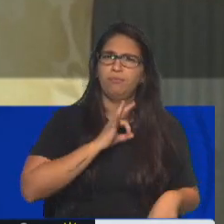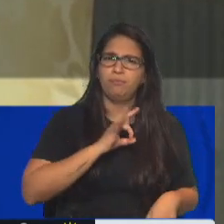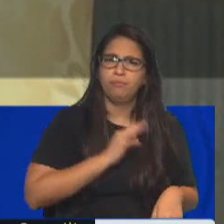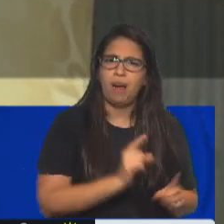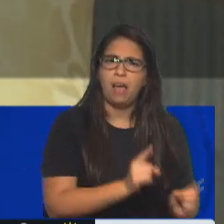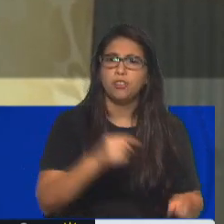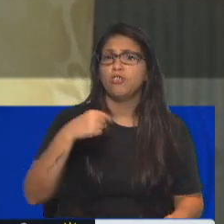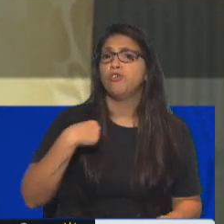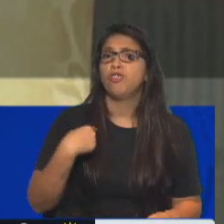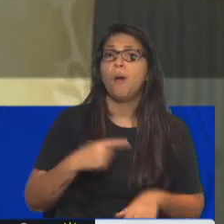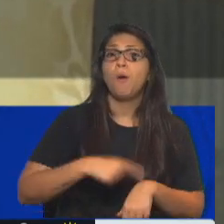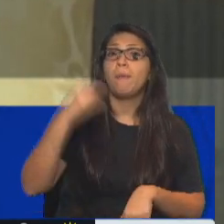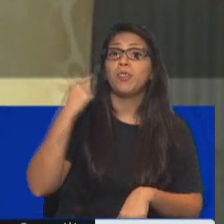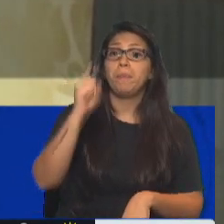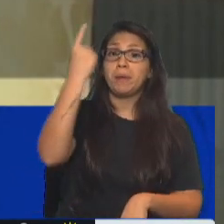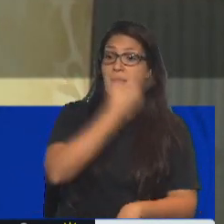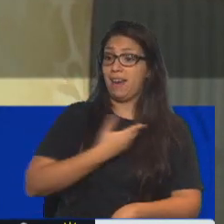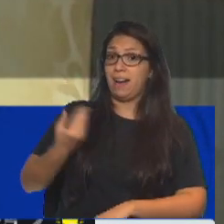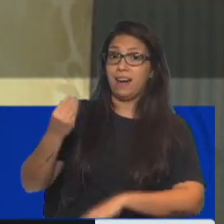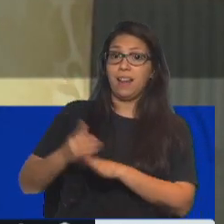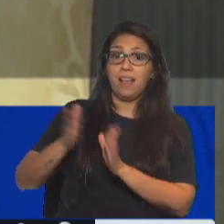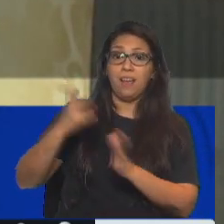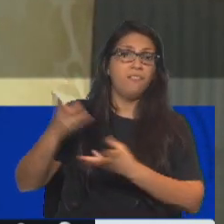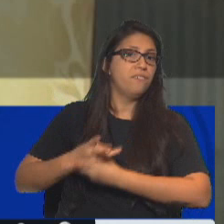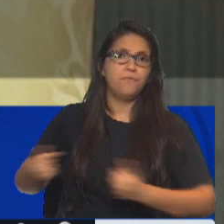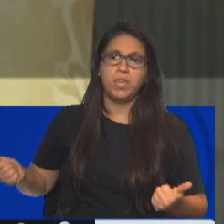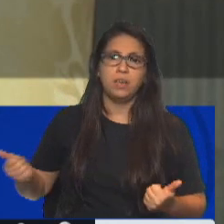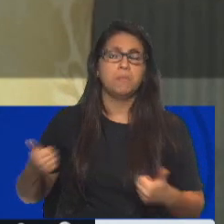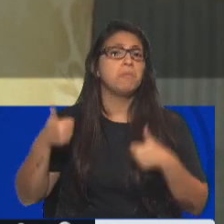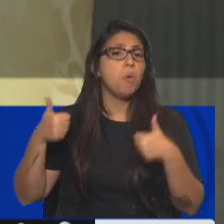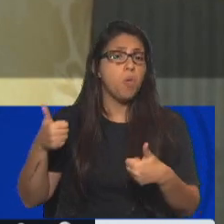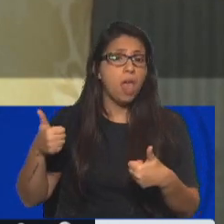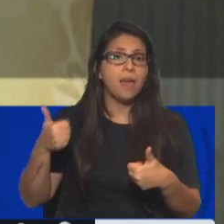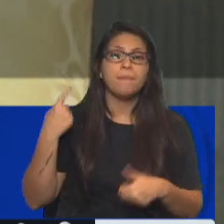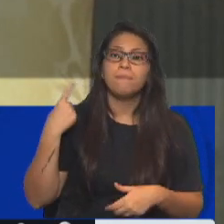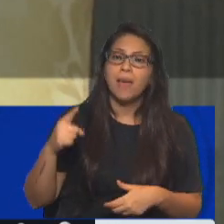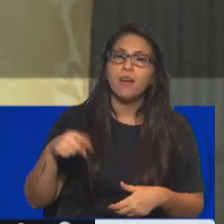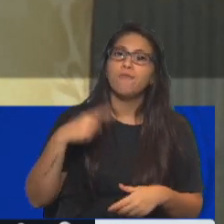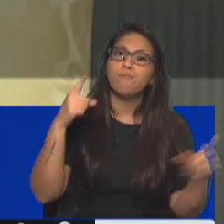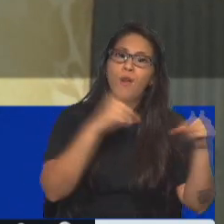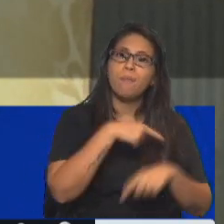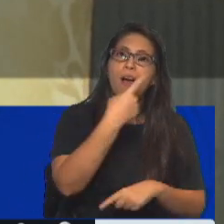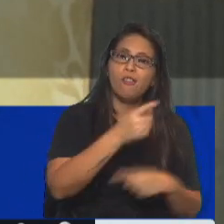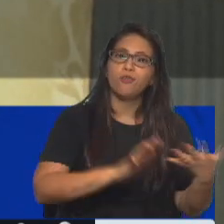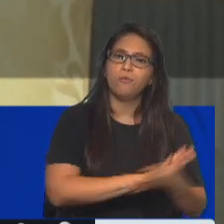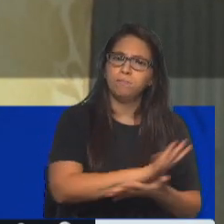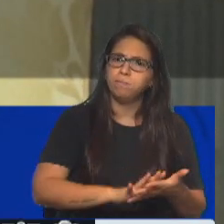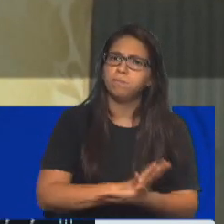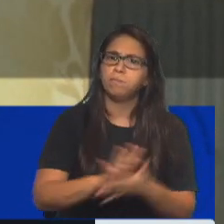that. I had it out with them in my first term. It did well, but we had to solve other problems, and we did.